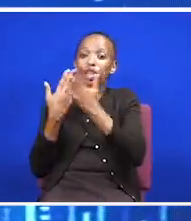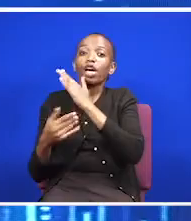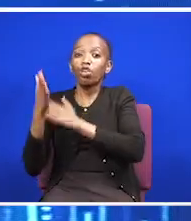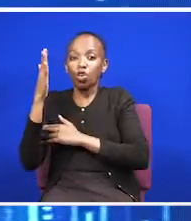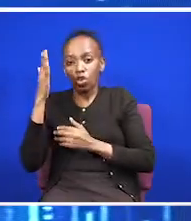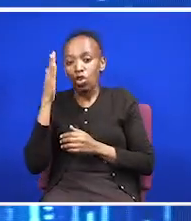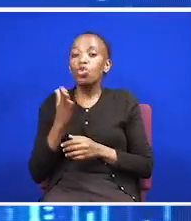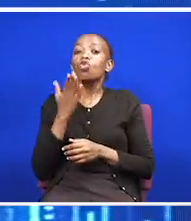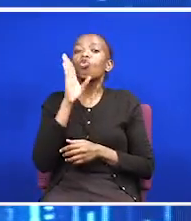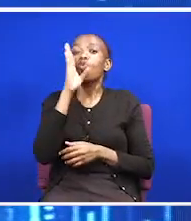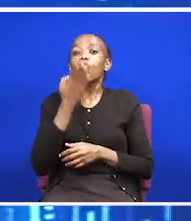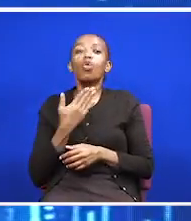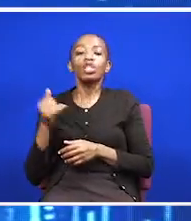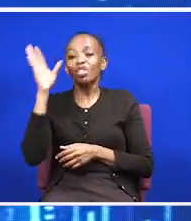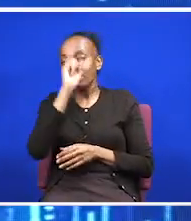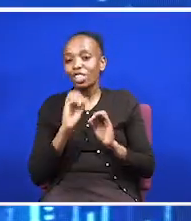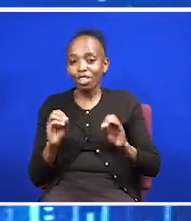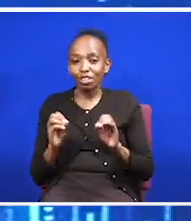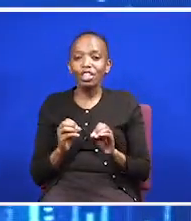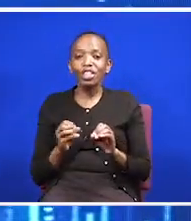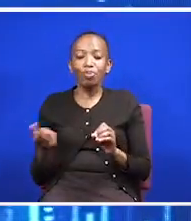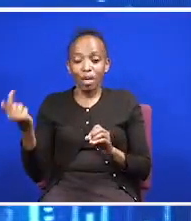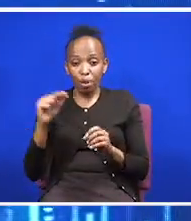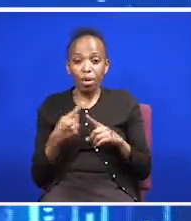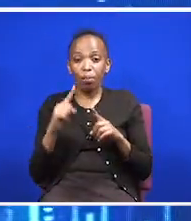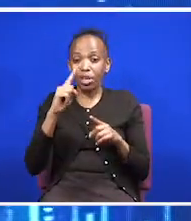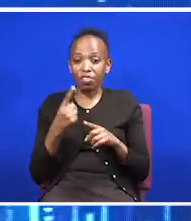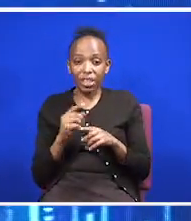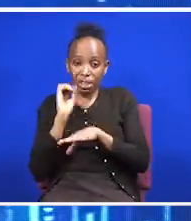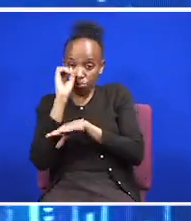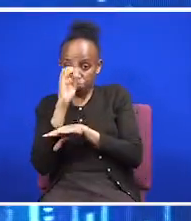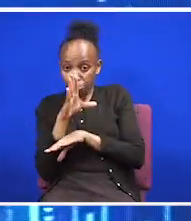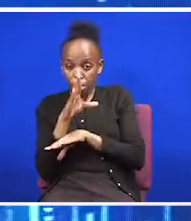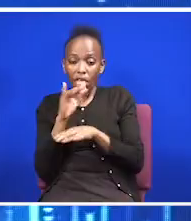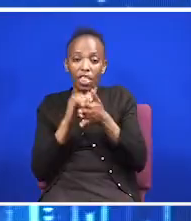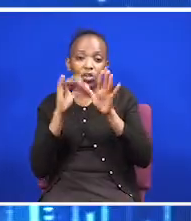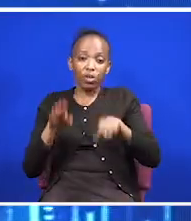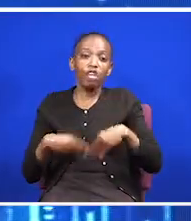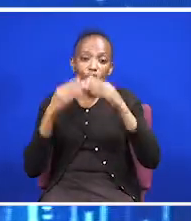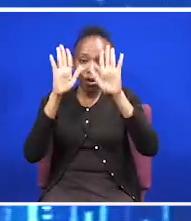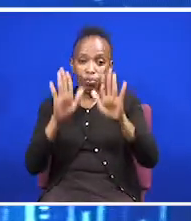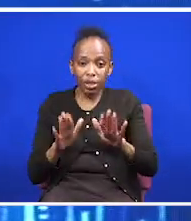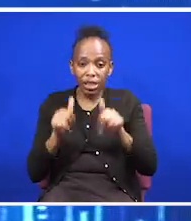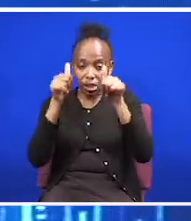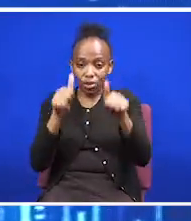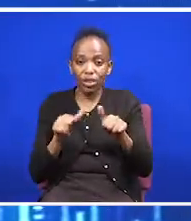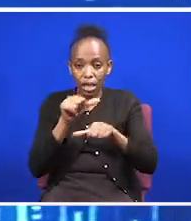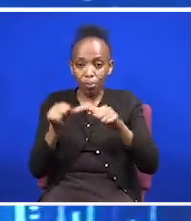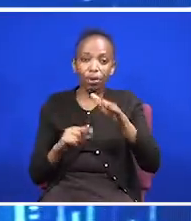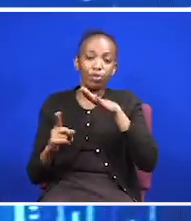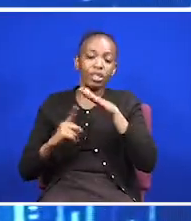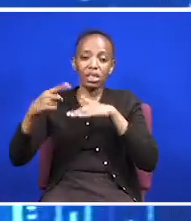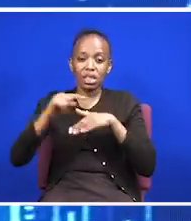God. You don't want to miss that. He will be coming in a short while, but first, a clip is coming your way, which will give you very important notices about